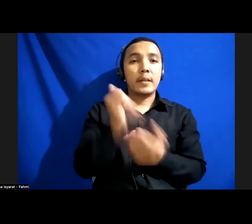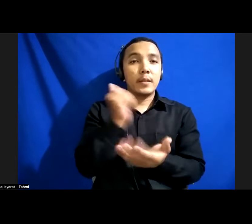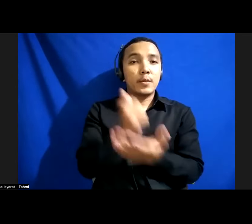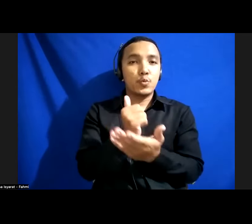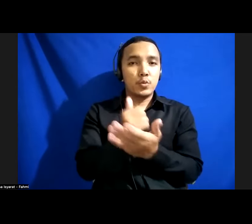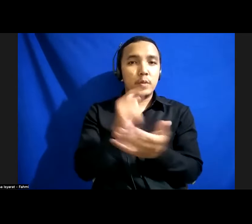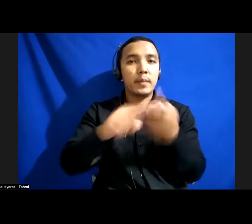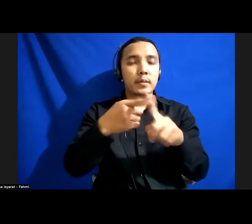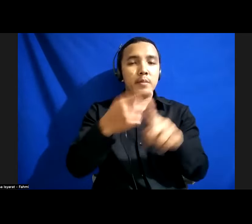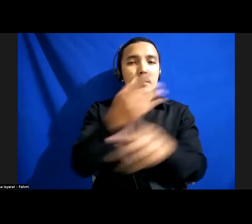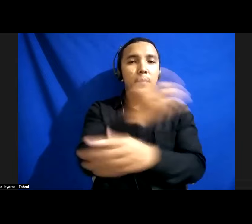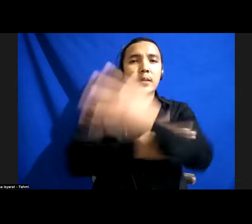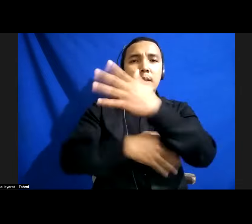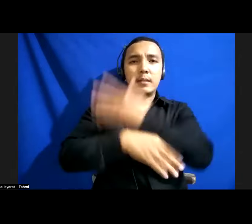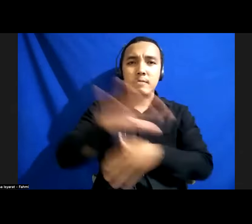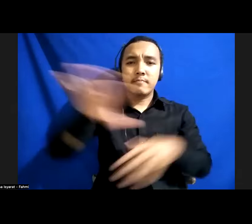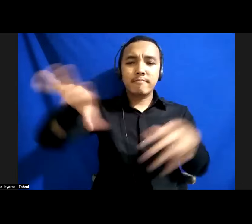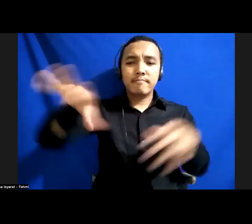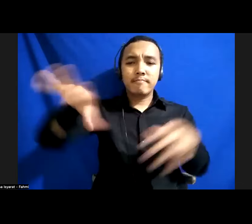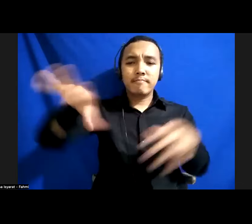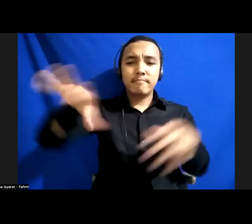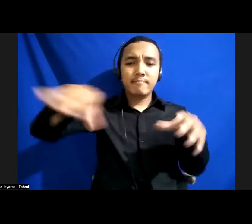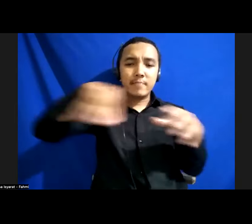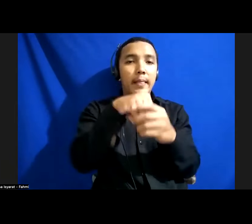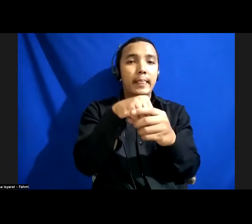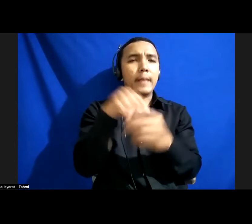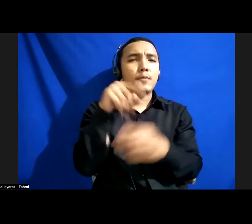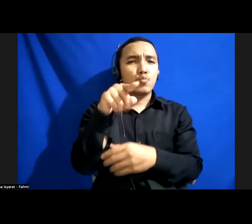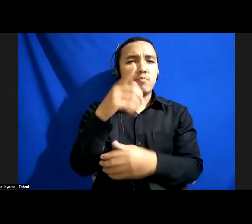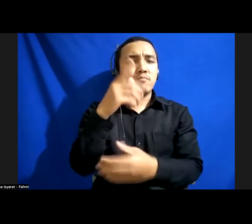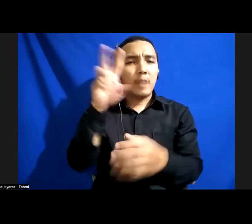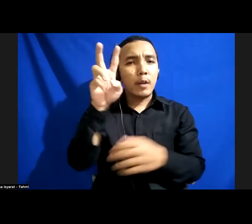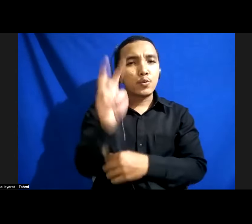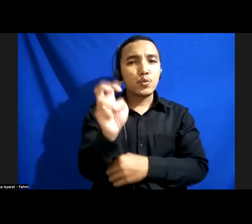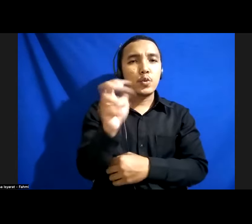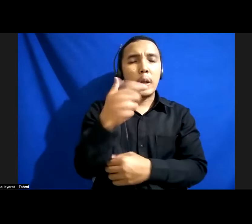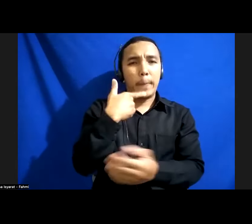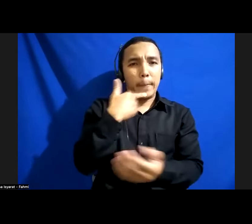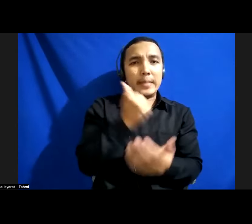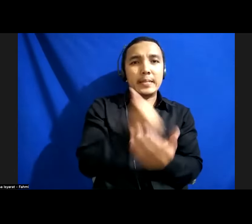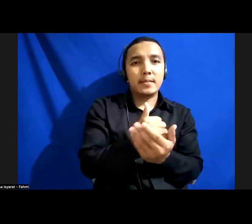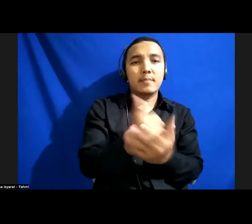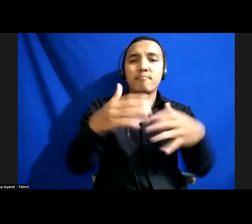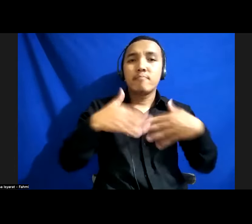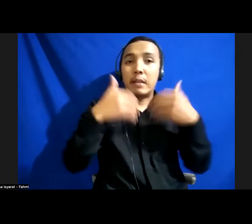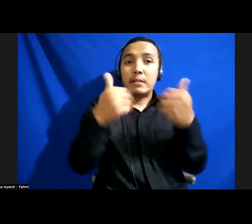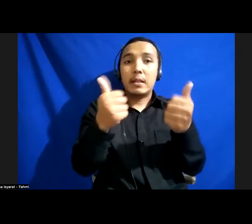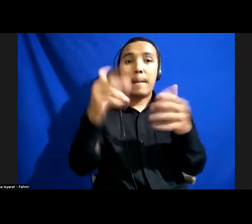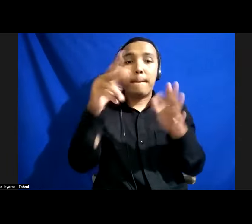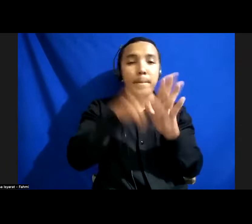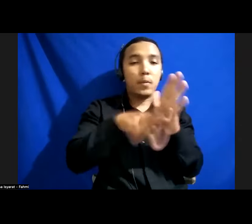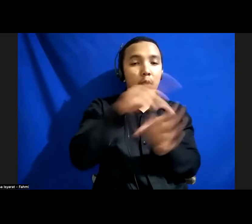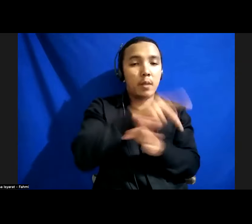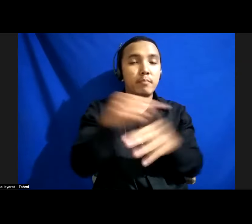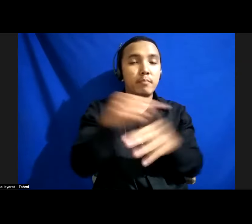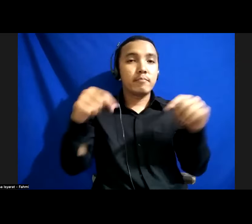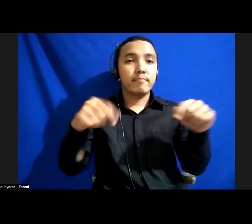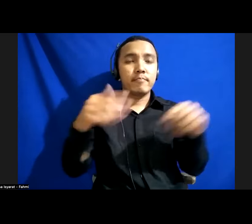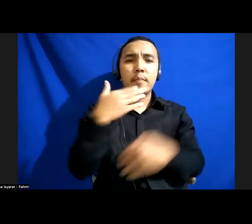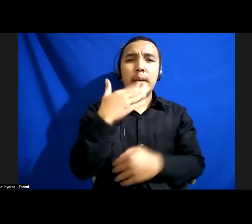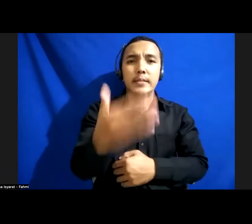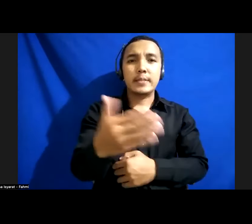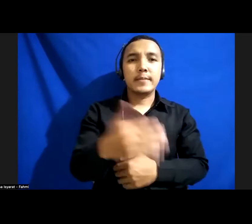absolutely essential to the success of the programme. Thank you all. The event today is about